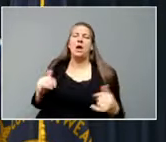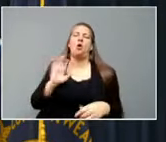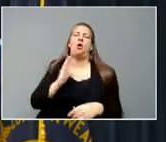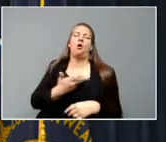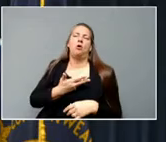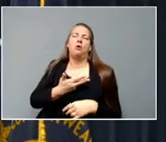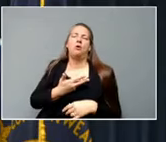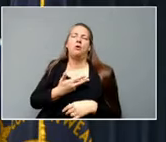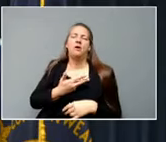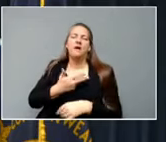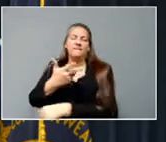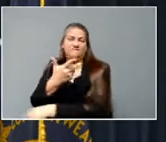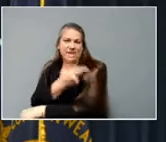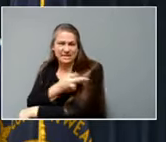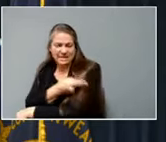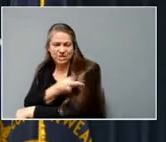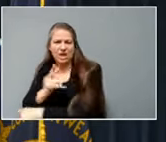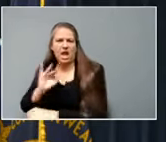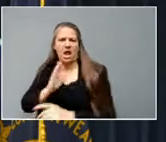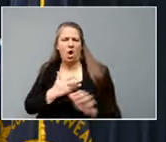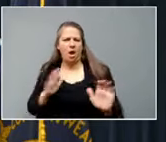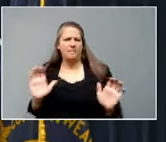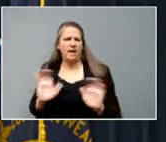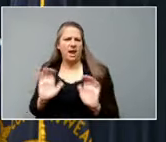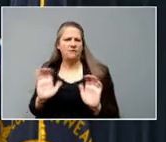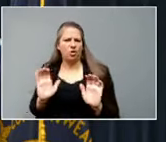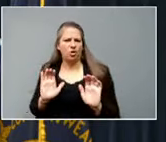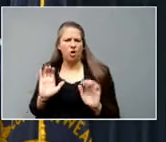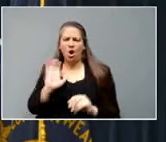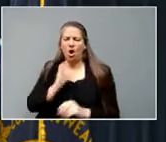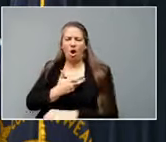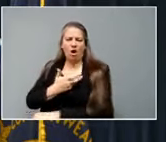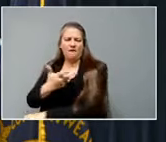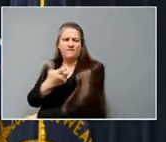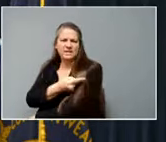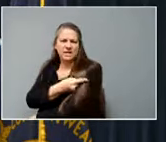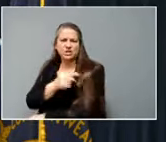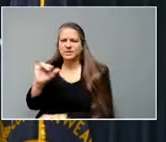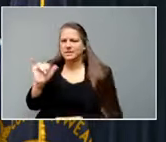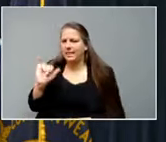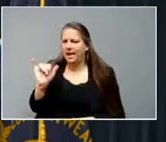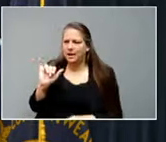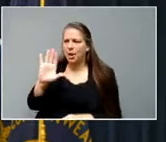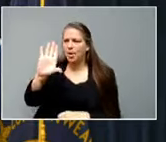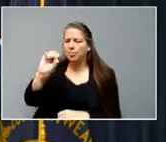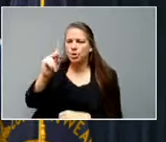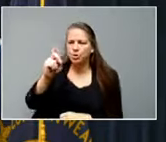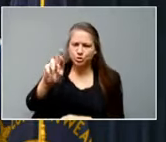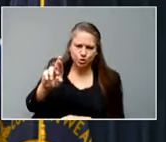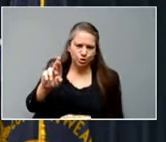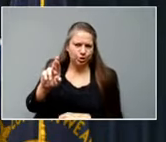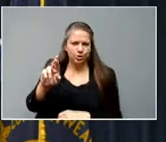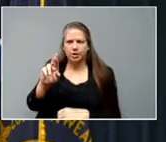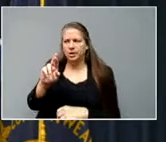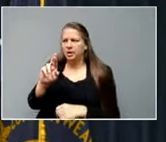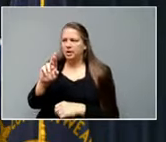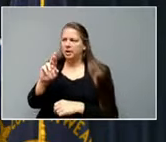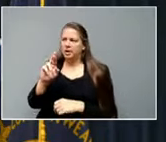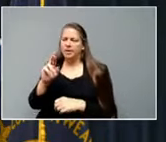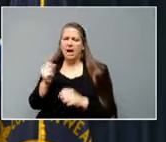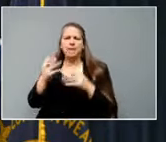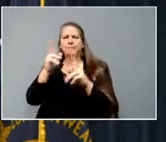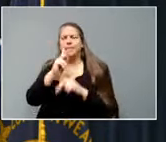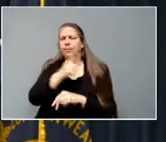our behaviors. And vaccination includes boosters and levels of immunity, how many people have been